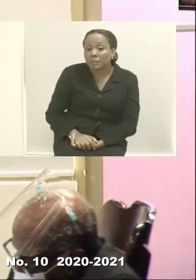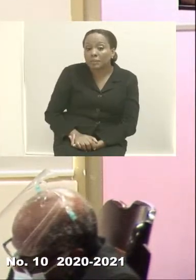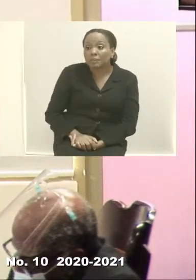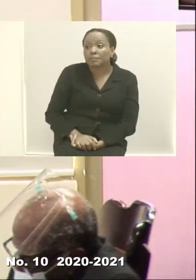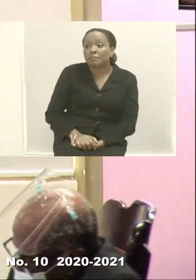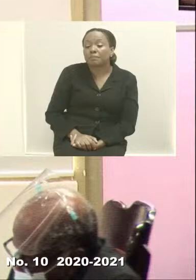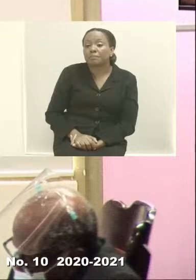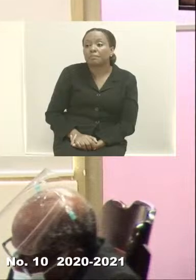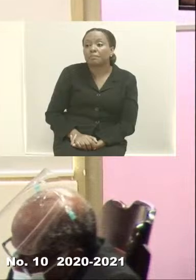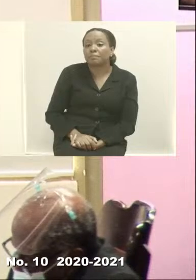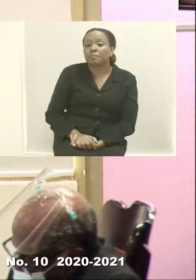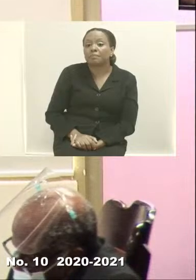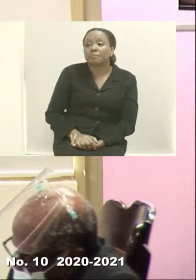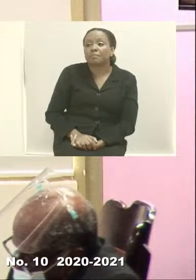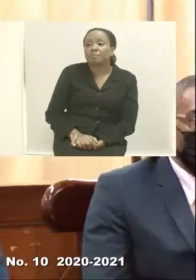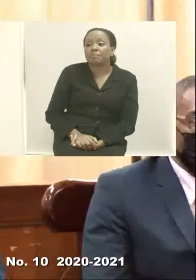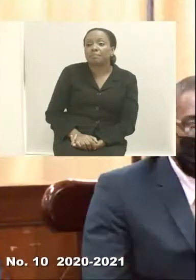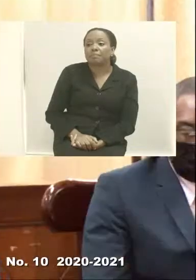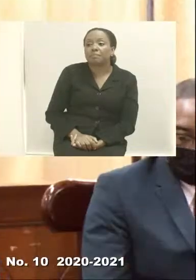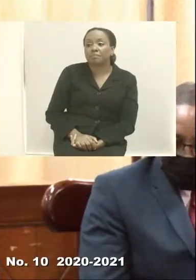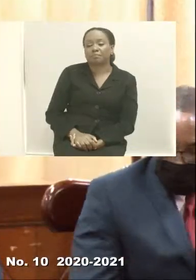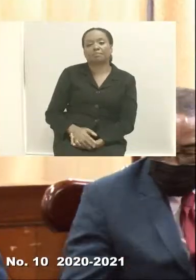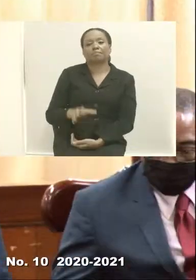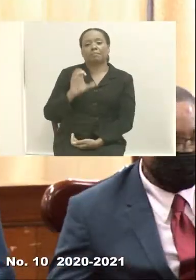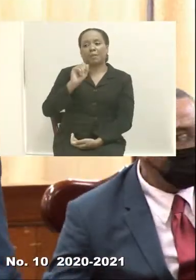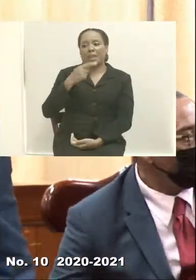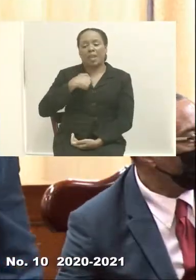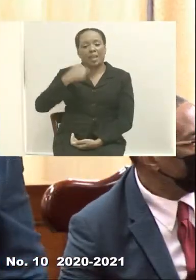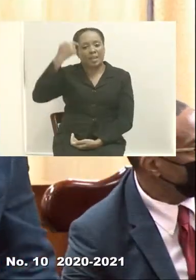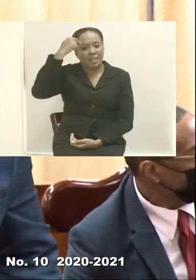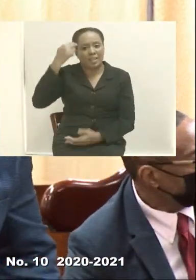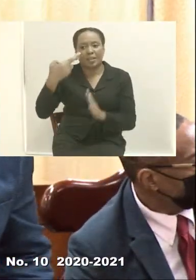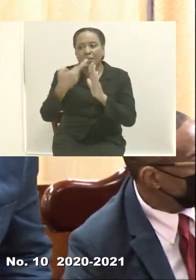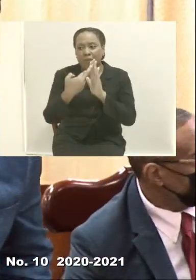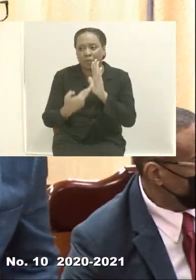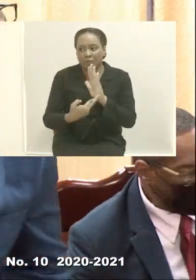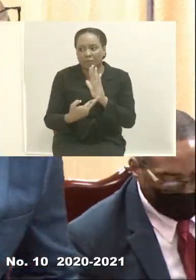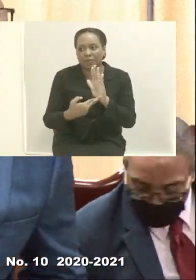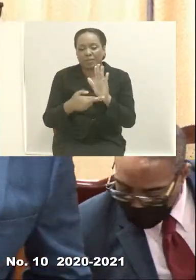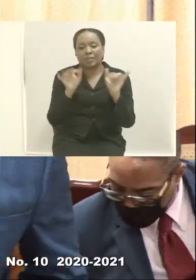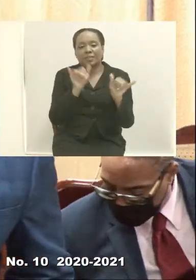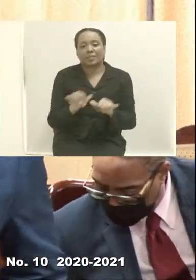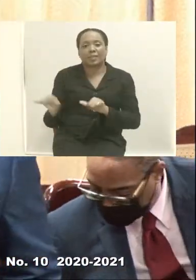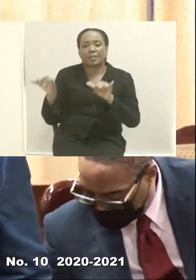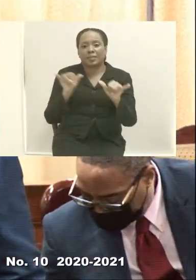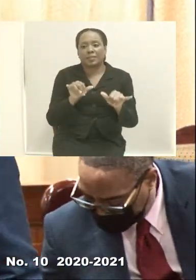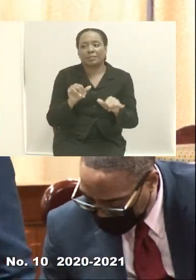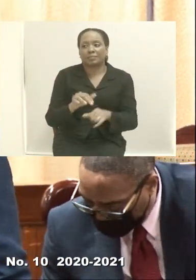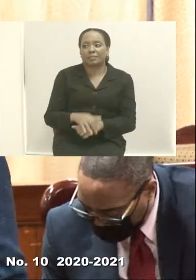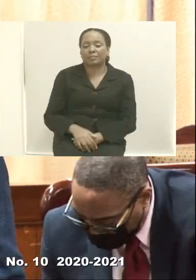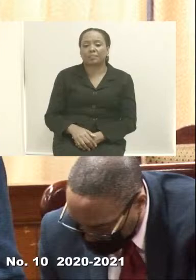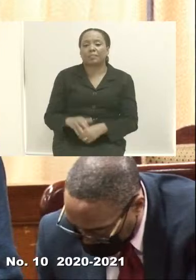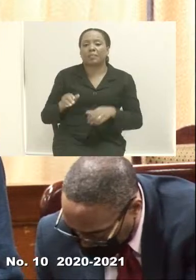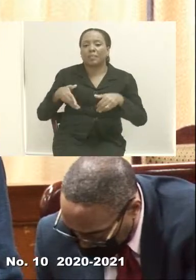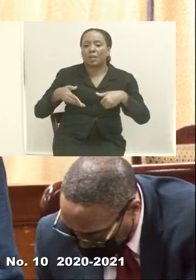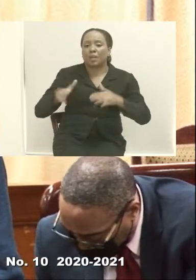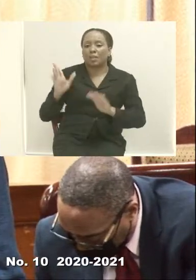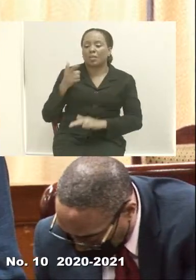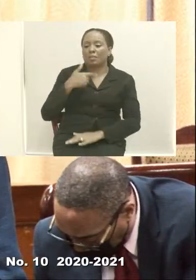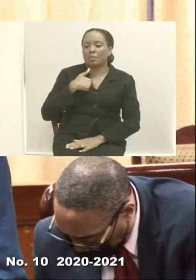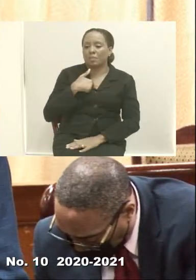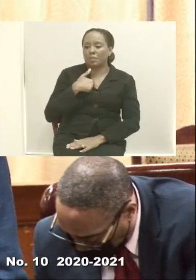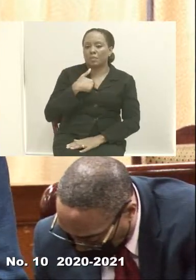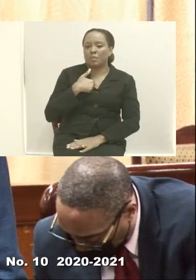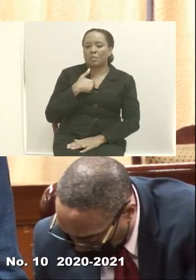think the rules, if I recall correctly, and they're still the same, allow me to make a brief response prior